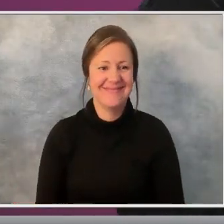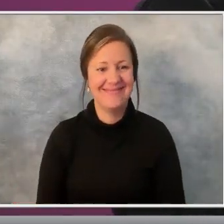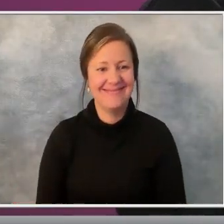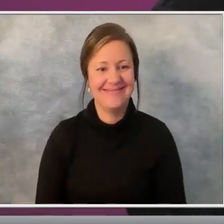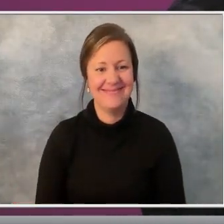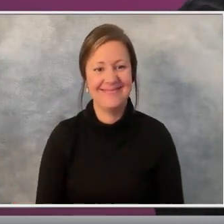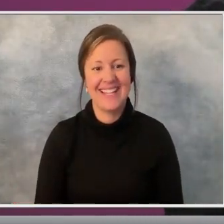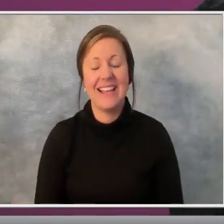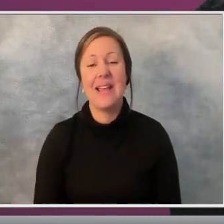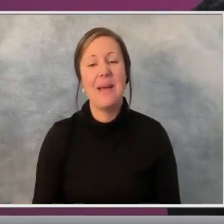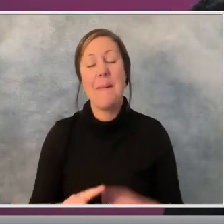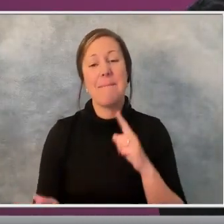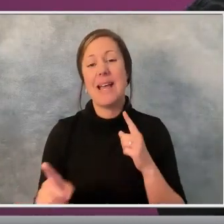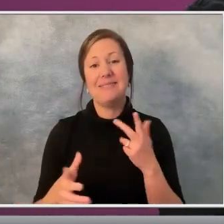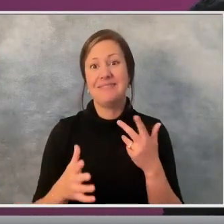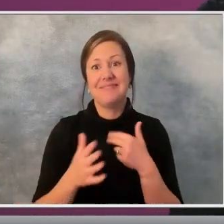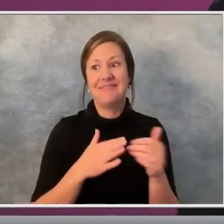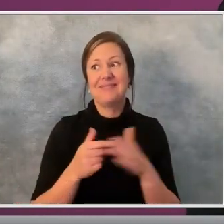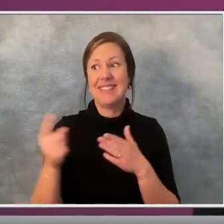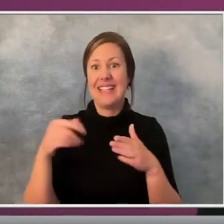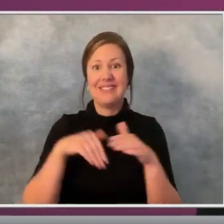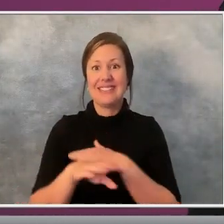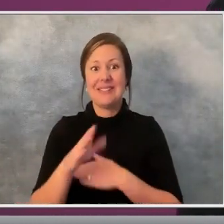just kept coming in my room, you know, and